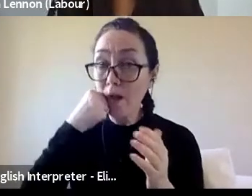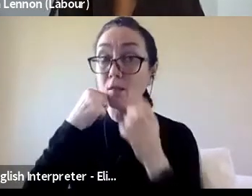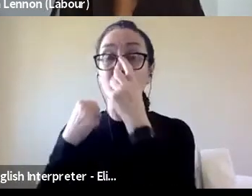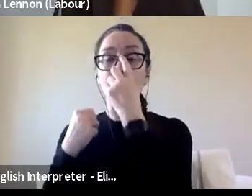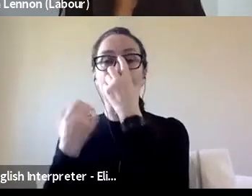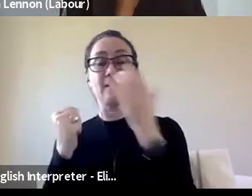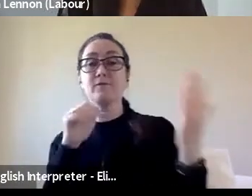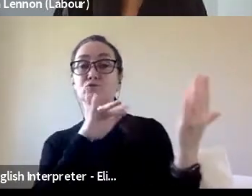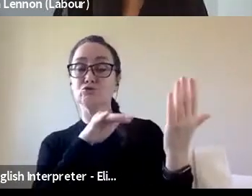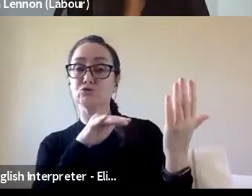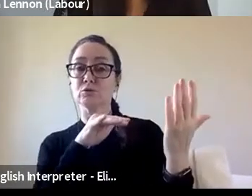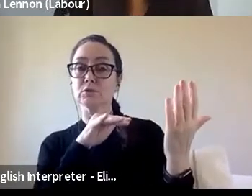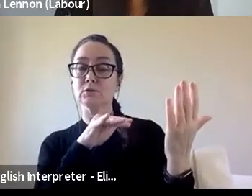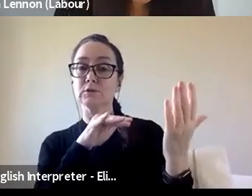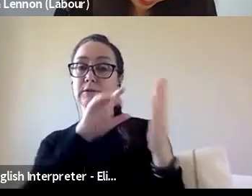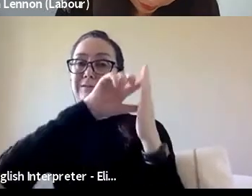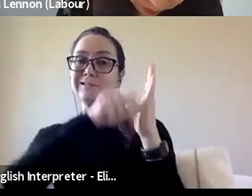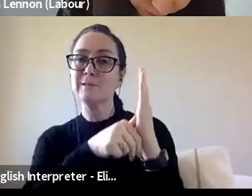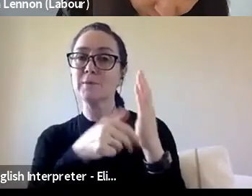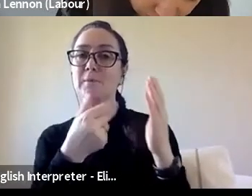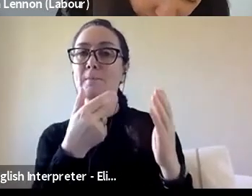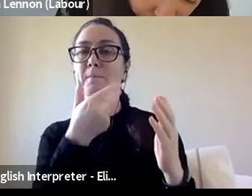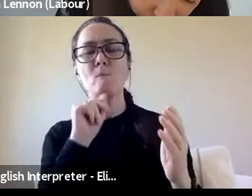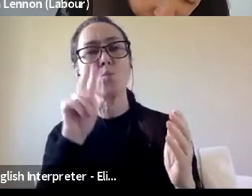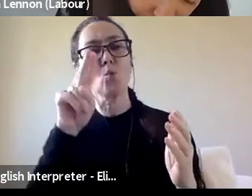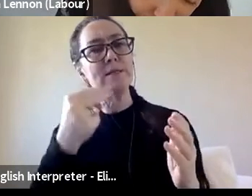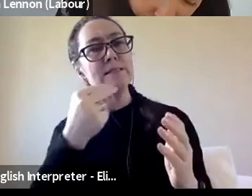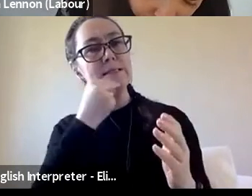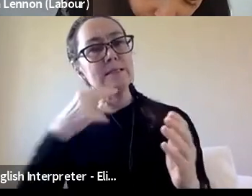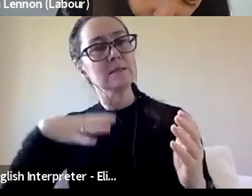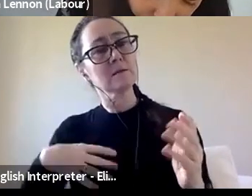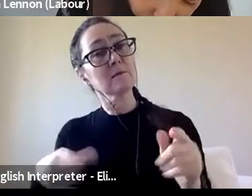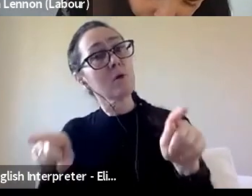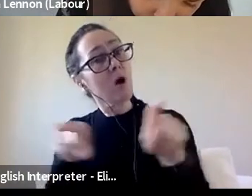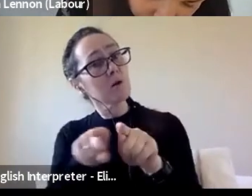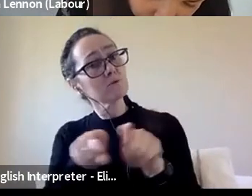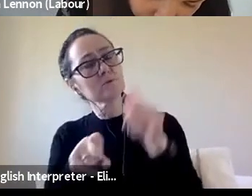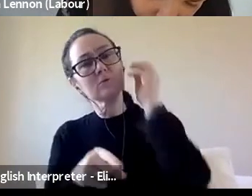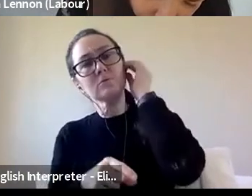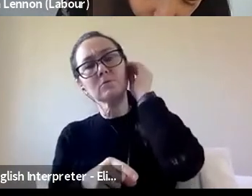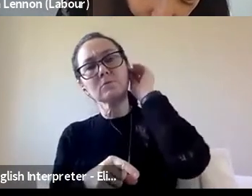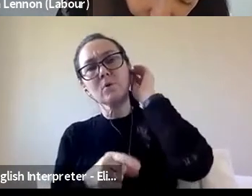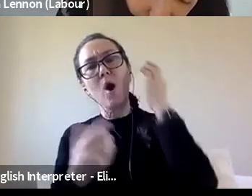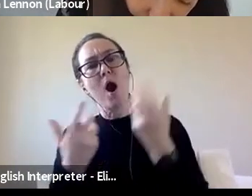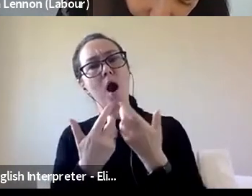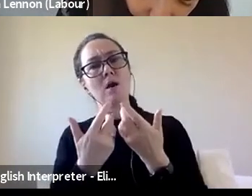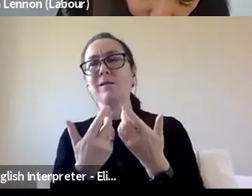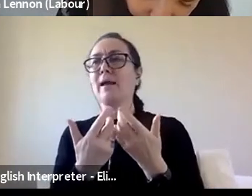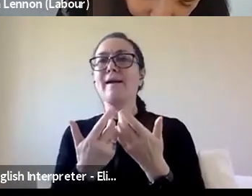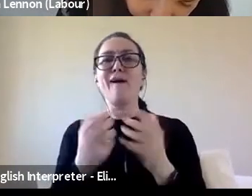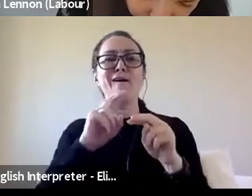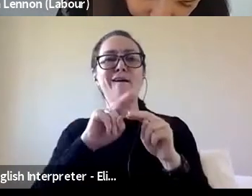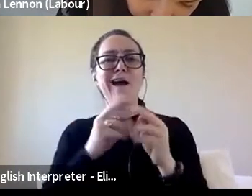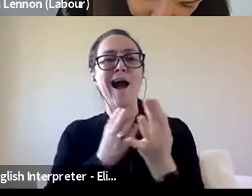feature the needs of disabled people, and will they be available in a full range of accessible formats? And